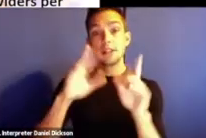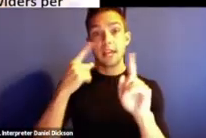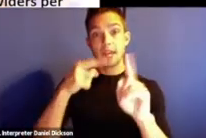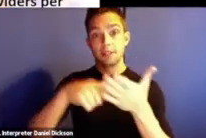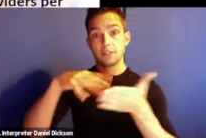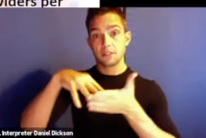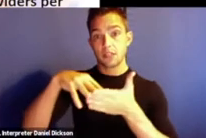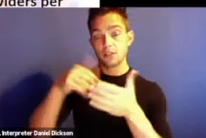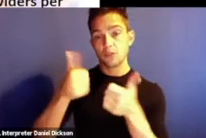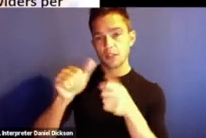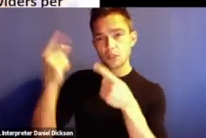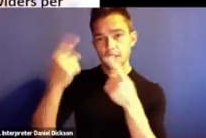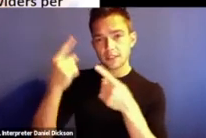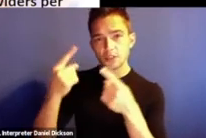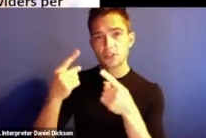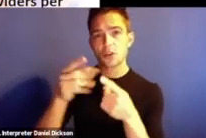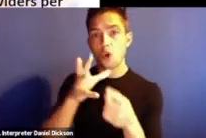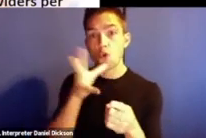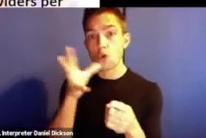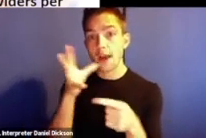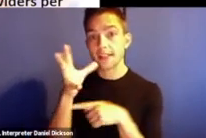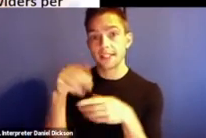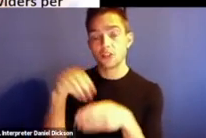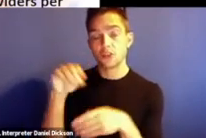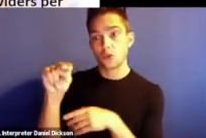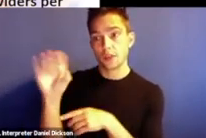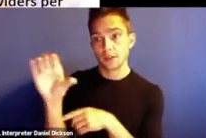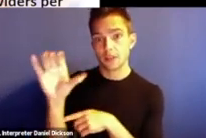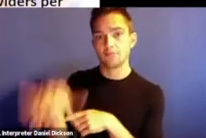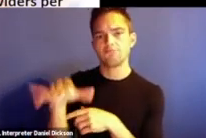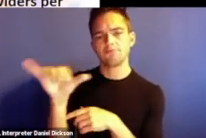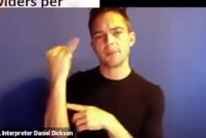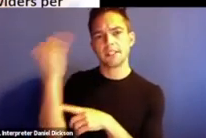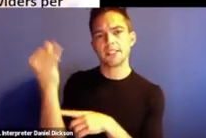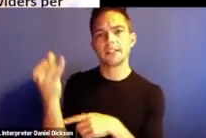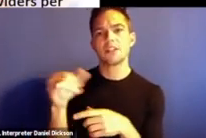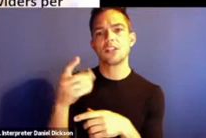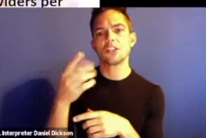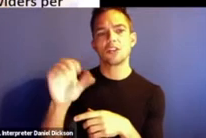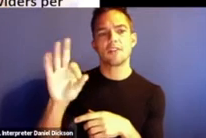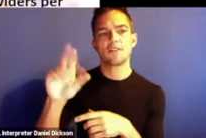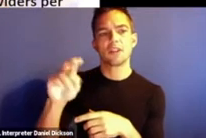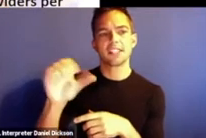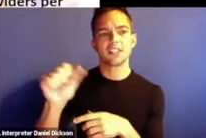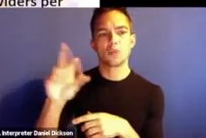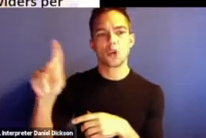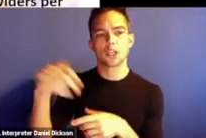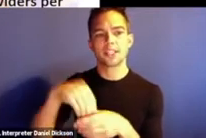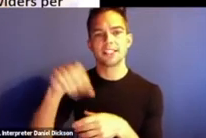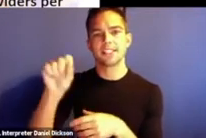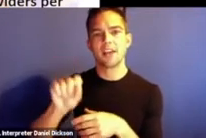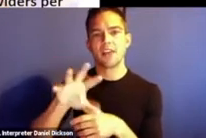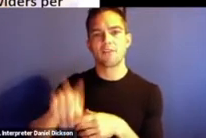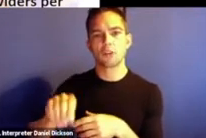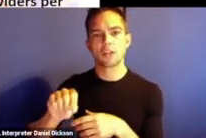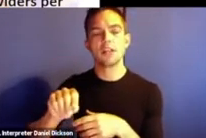was to consider rurality in North Carolina. It has similarities to Dr. Franz's work in rural South Africa. And